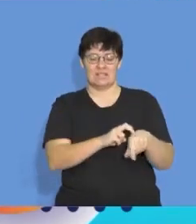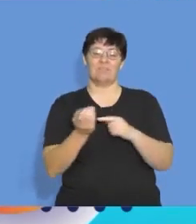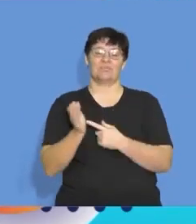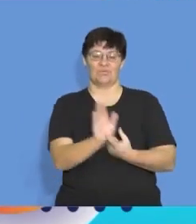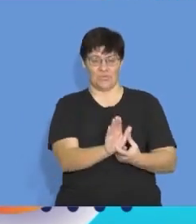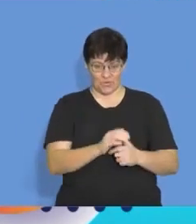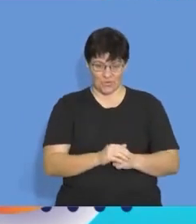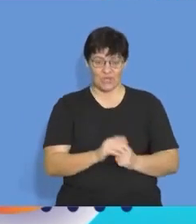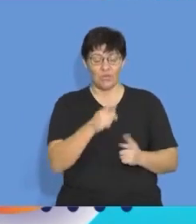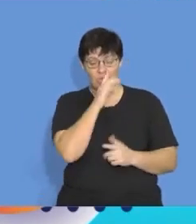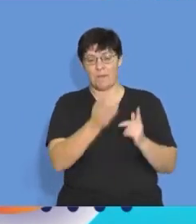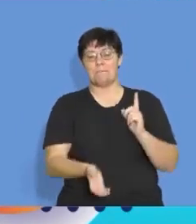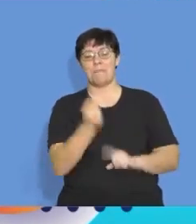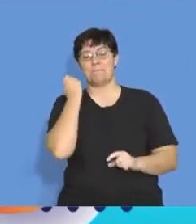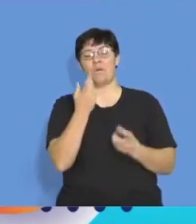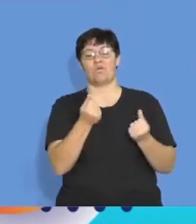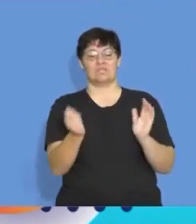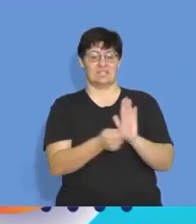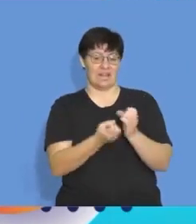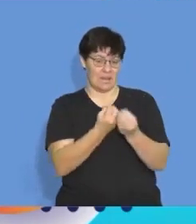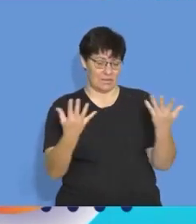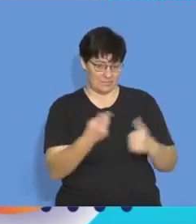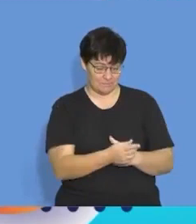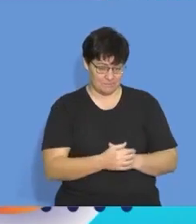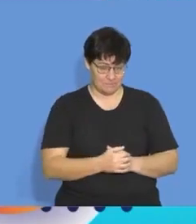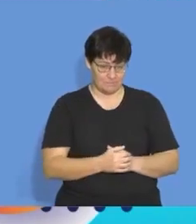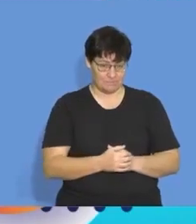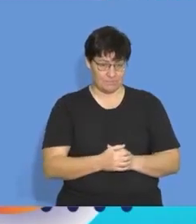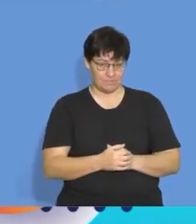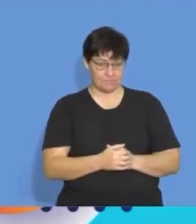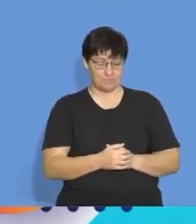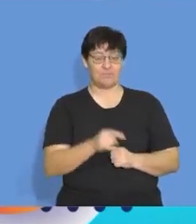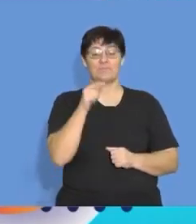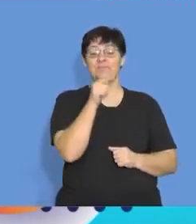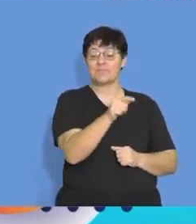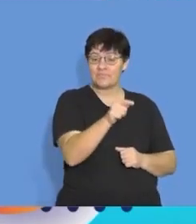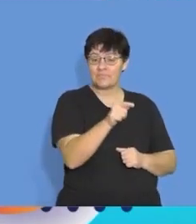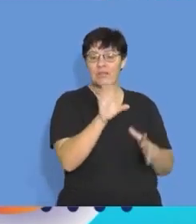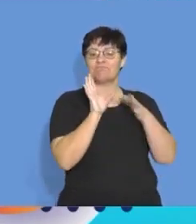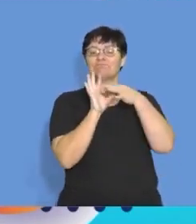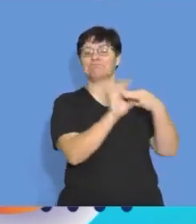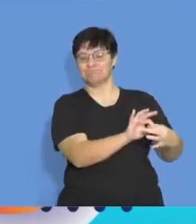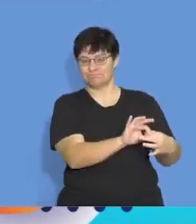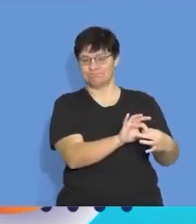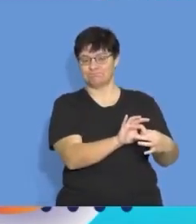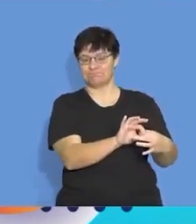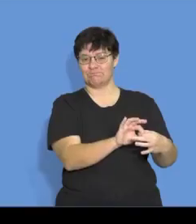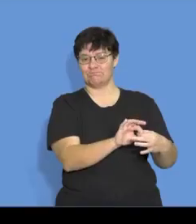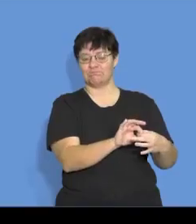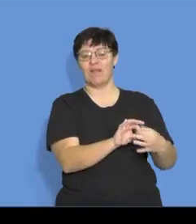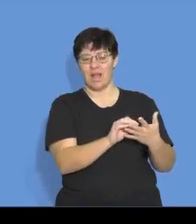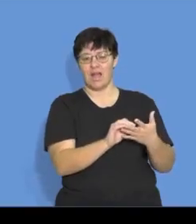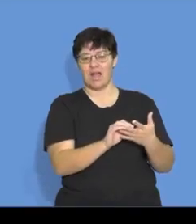to calculate the cost of sales. Obviously, this is directly related to the periodic